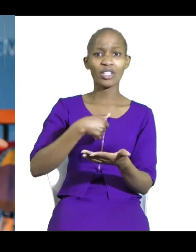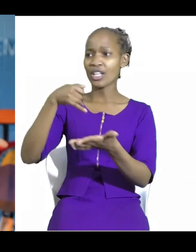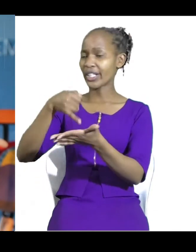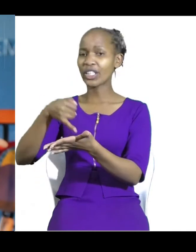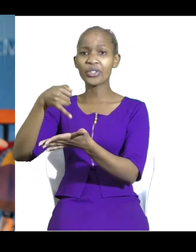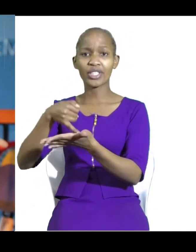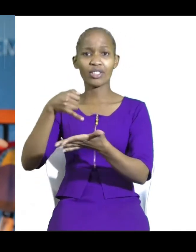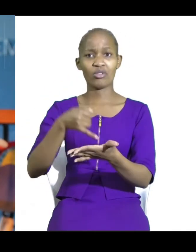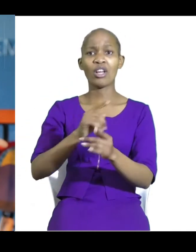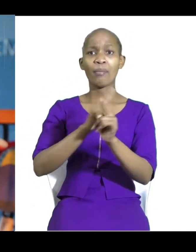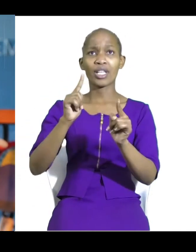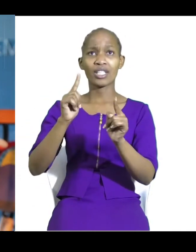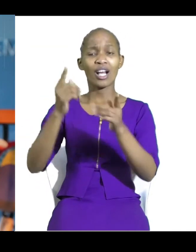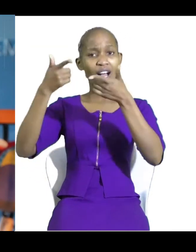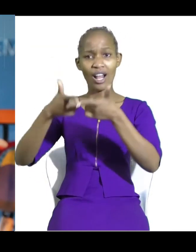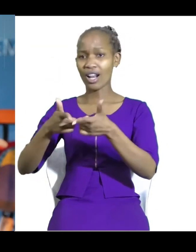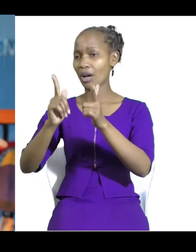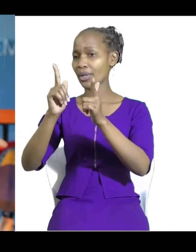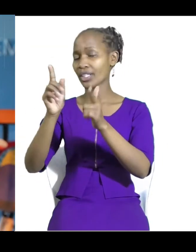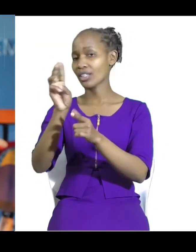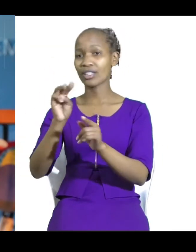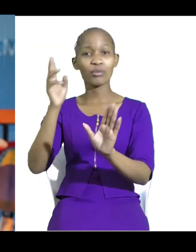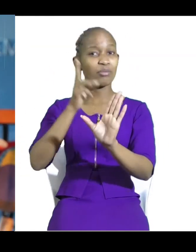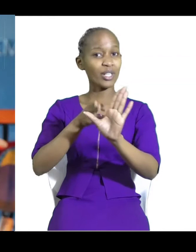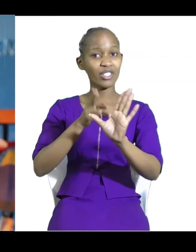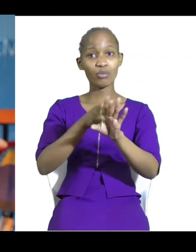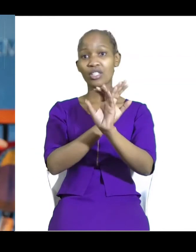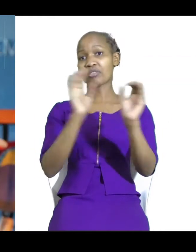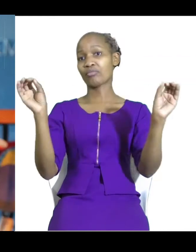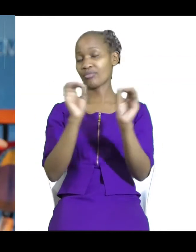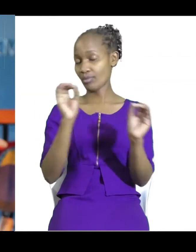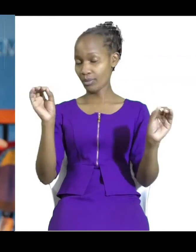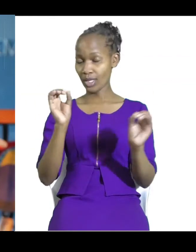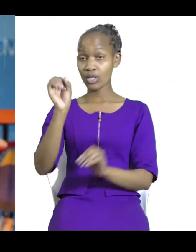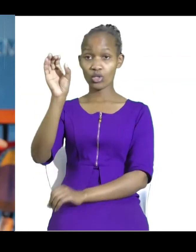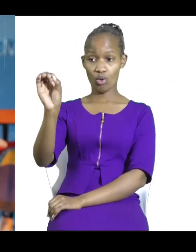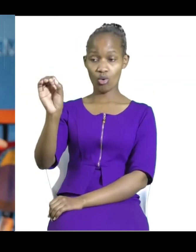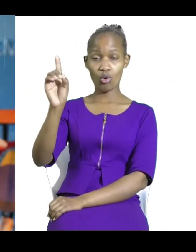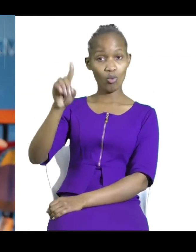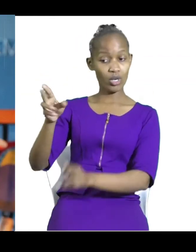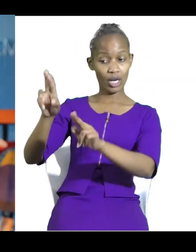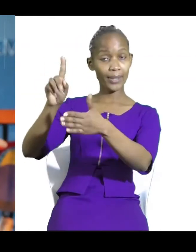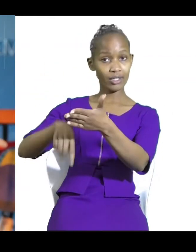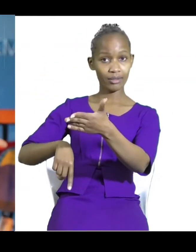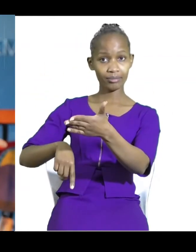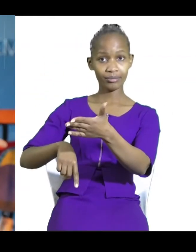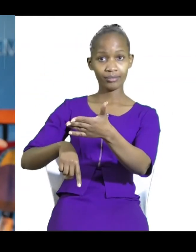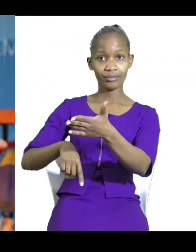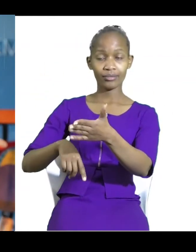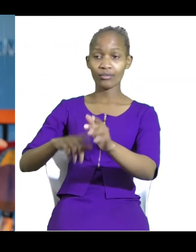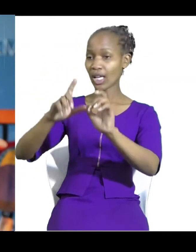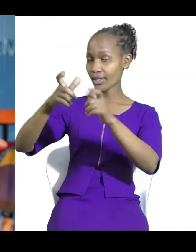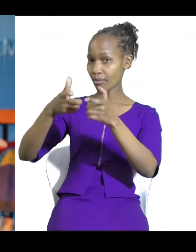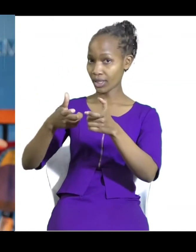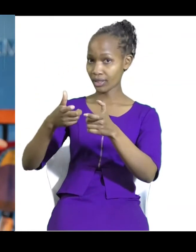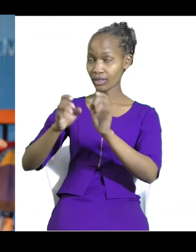we are including, but we are not encouraging participation, then that becomes. So what happened is, like in the